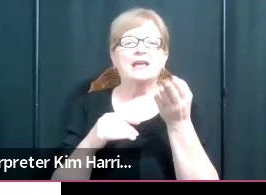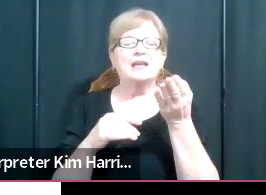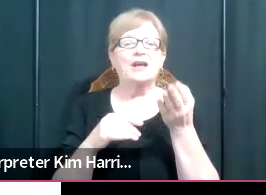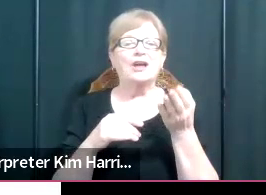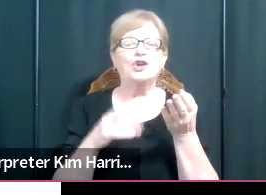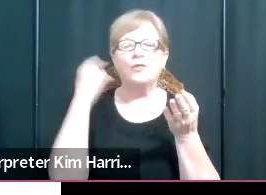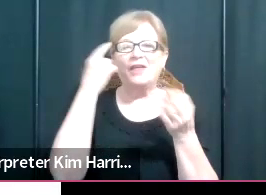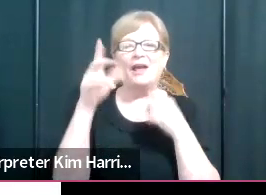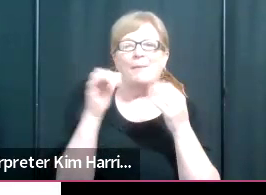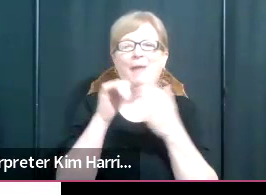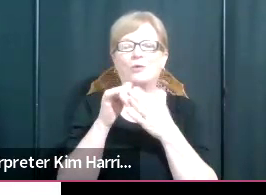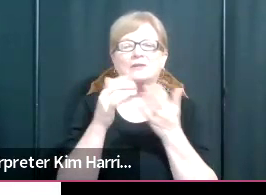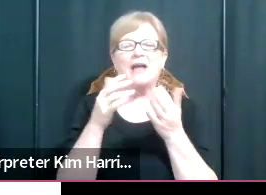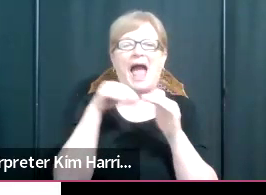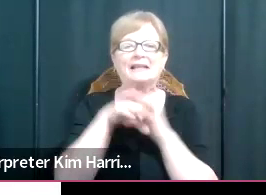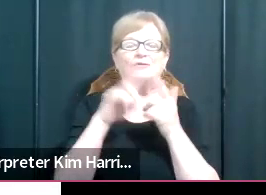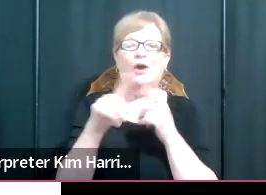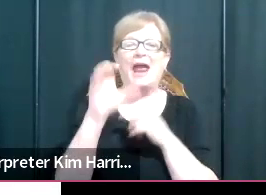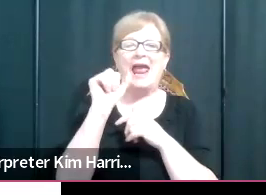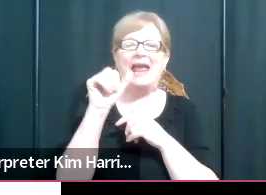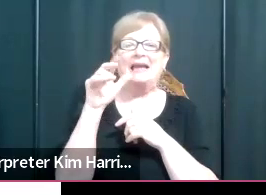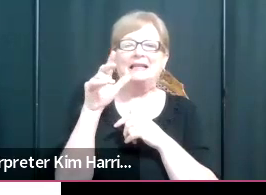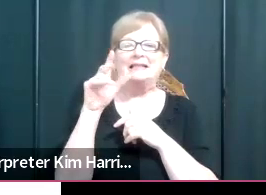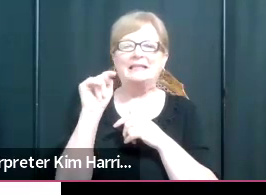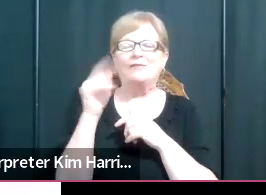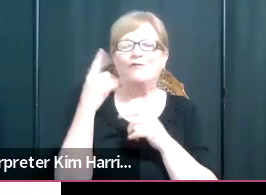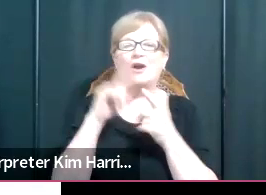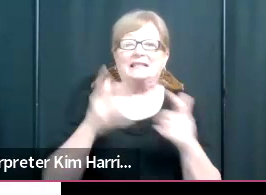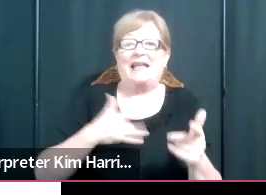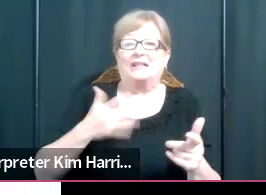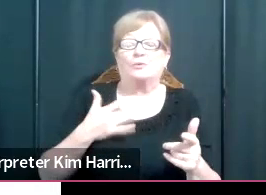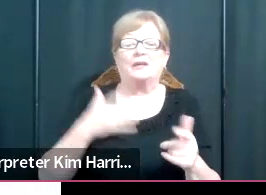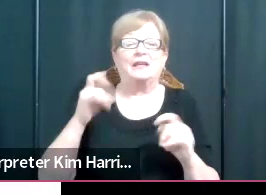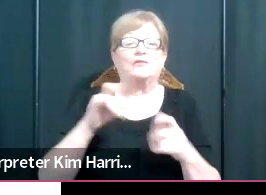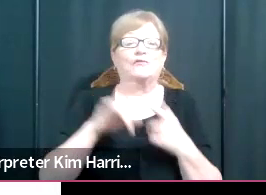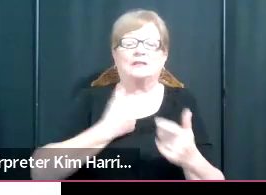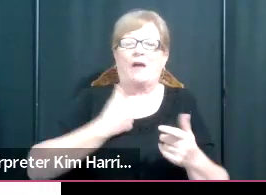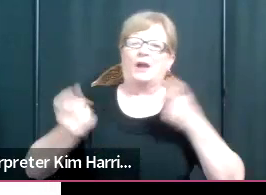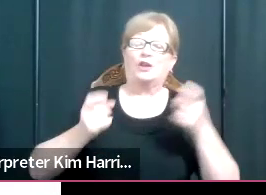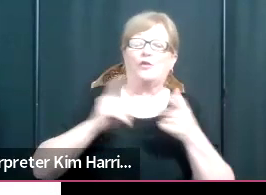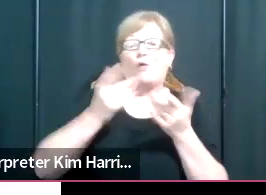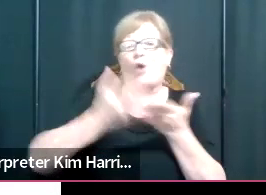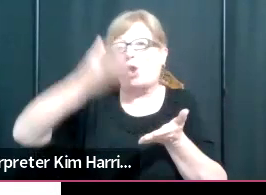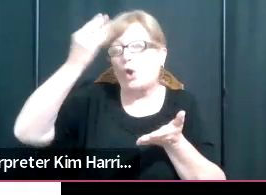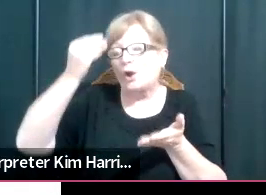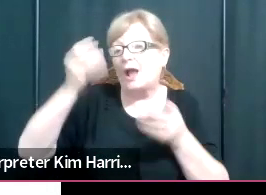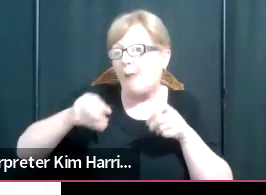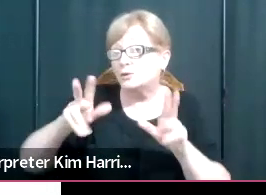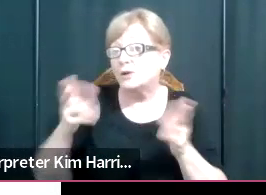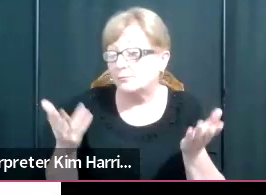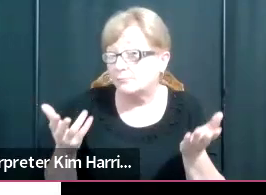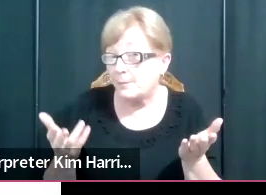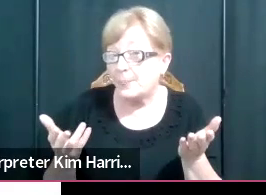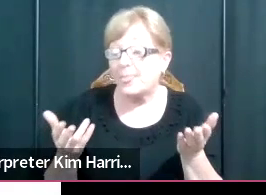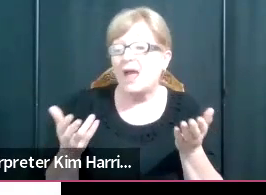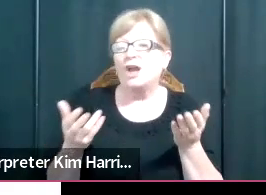considering access for AT for sensory needs or self-regulation or learning opportunities, it's also important